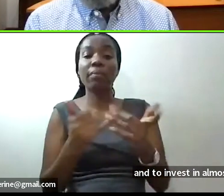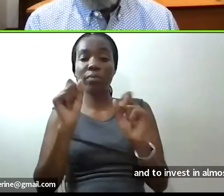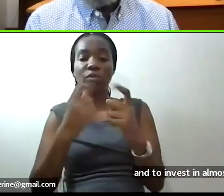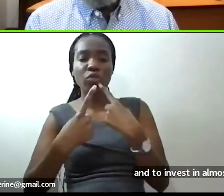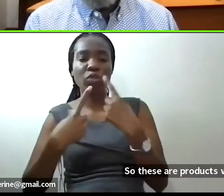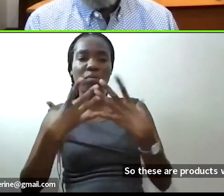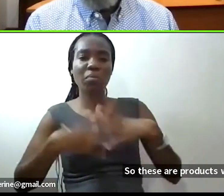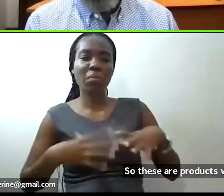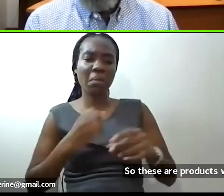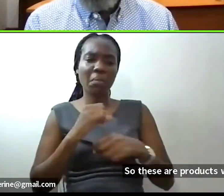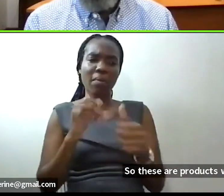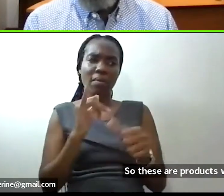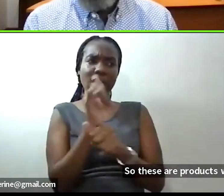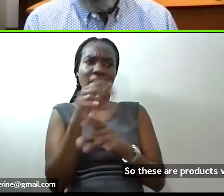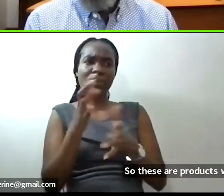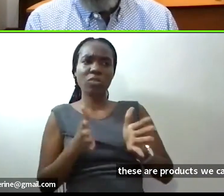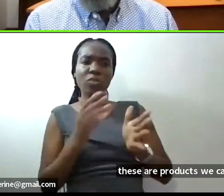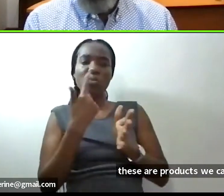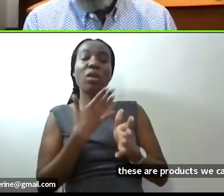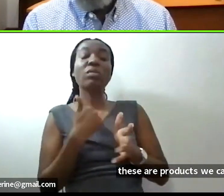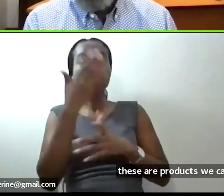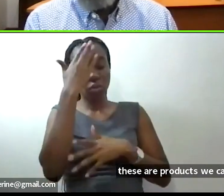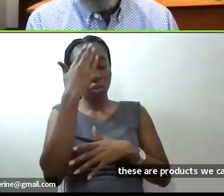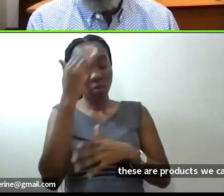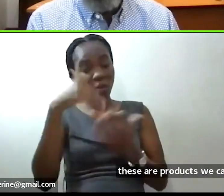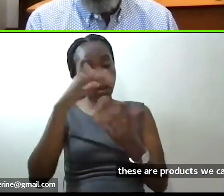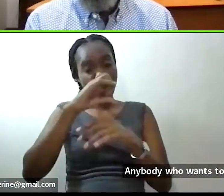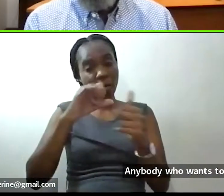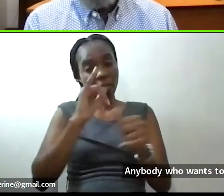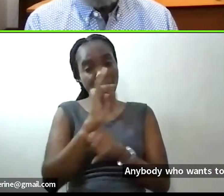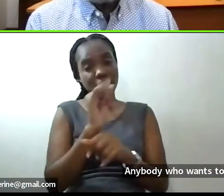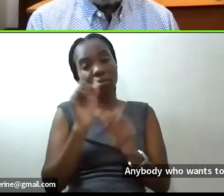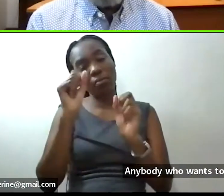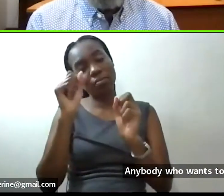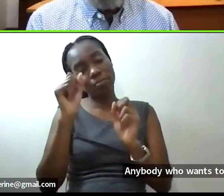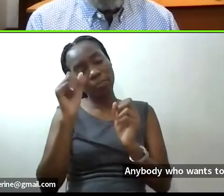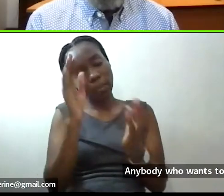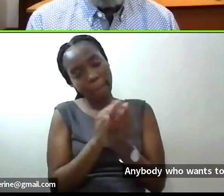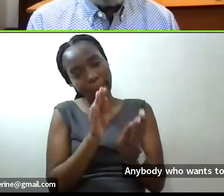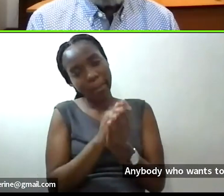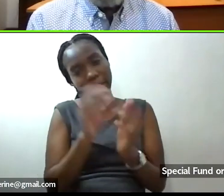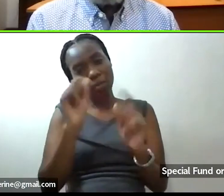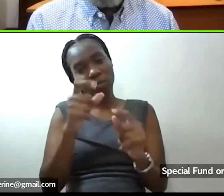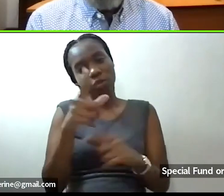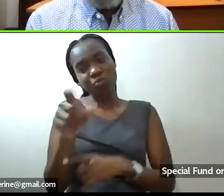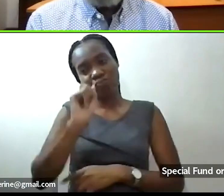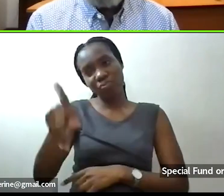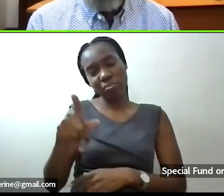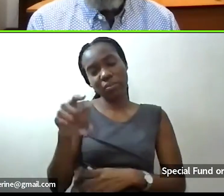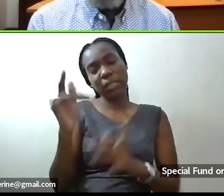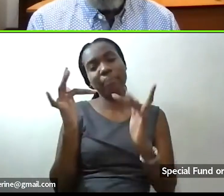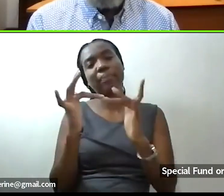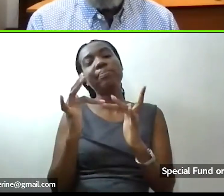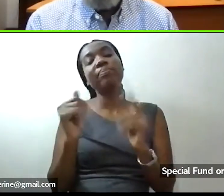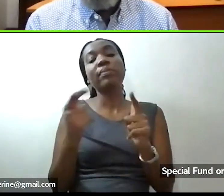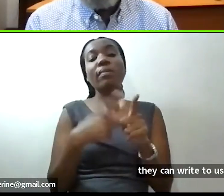them. Anybody who wants to know a lot more about the Oak Special Fund or FIDA Investment Bank, they can write to us. And this is another product